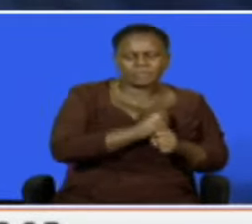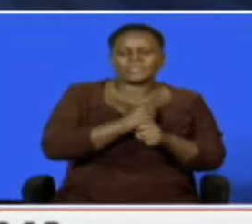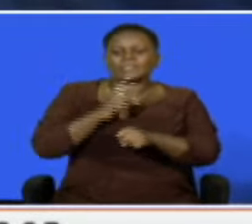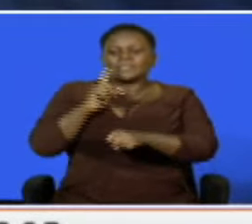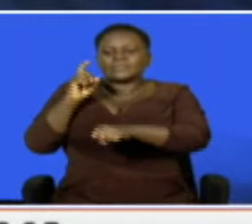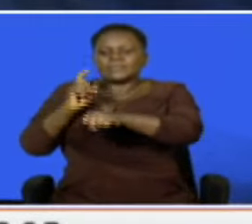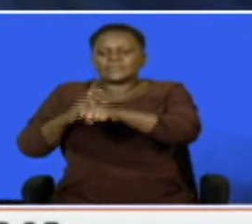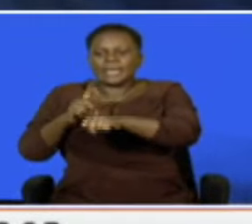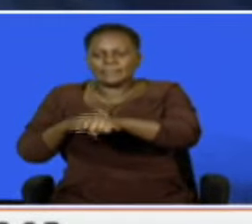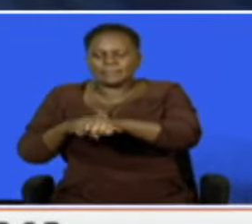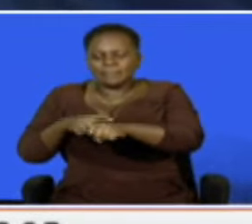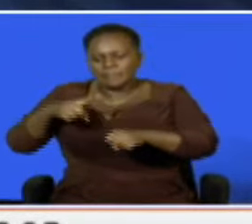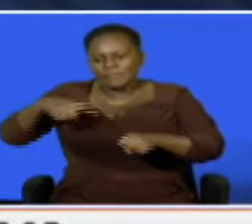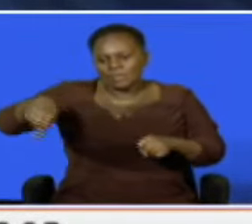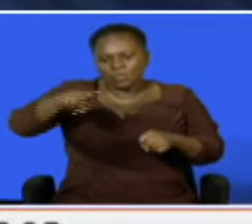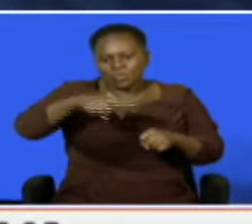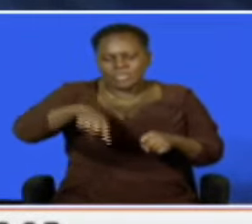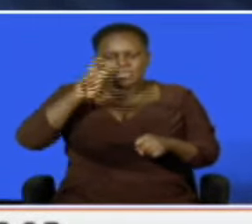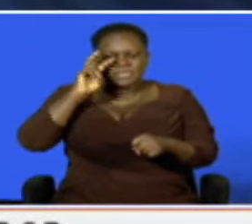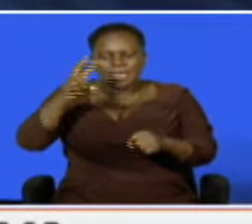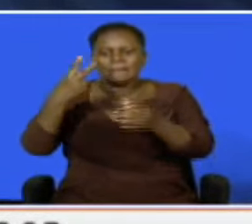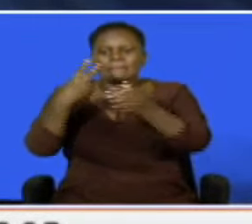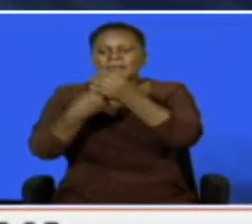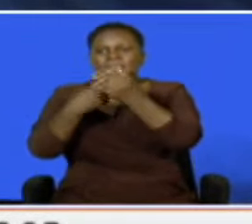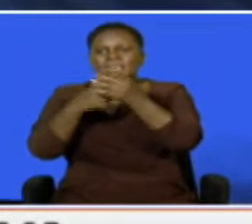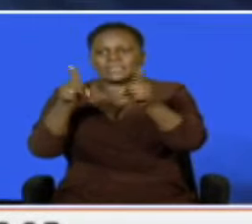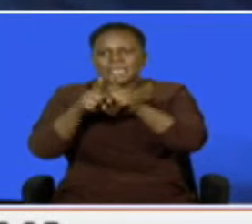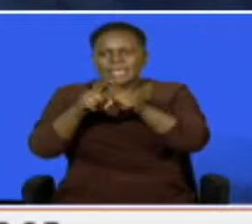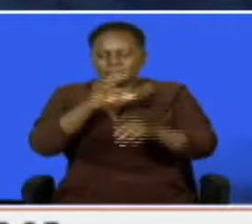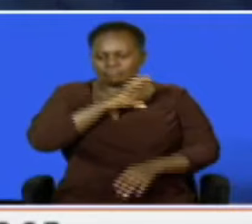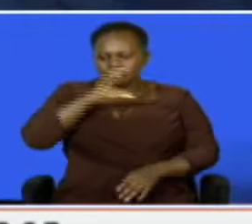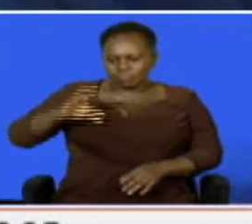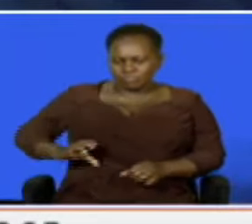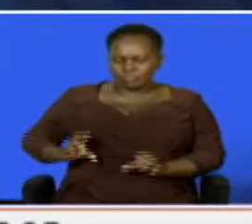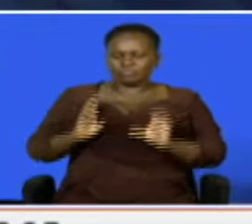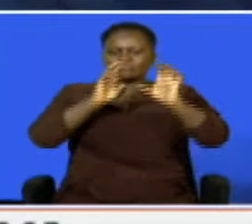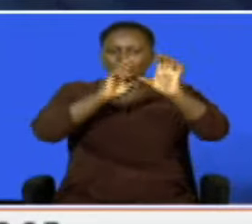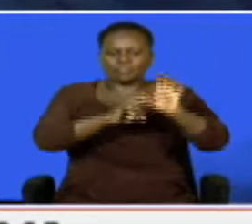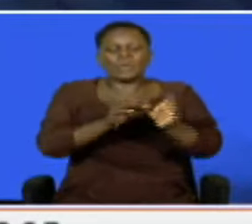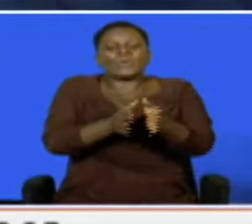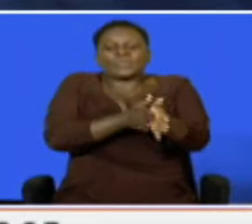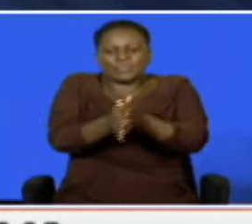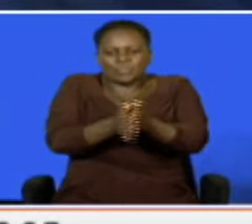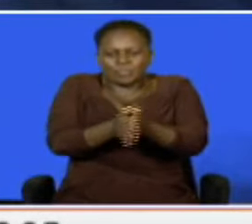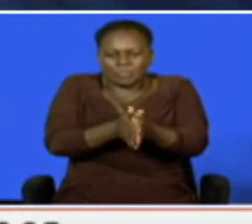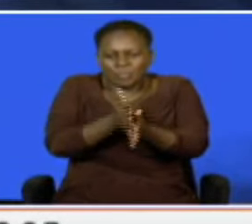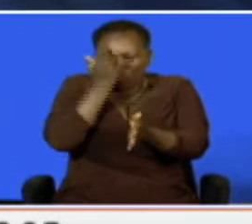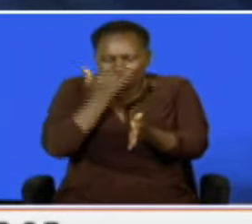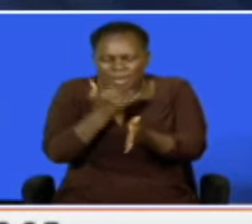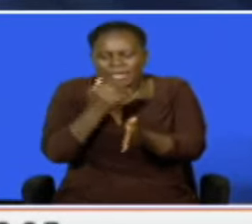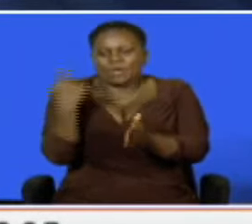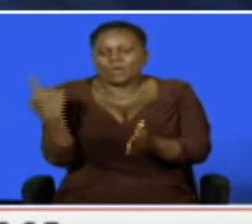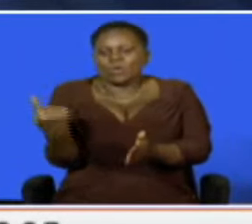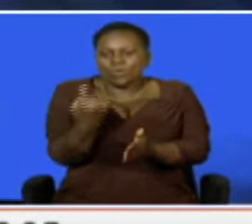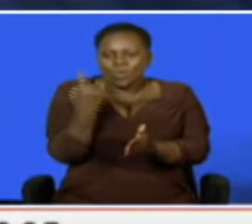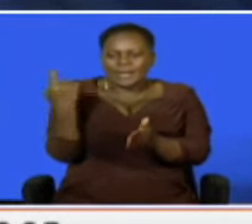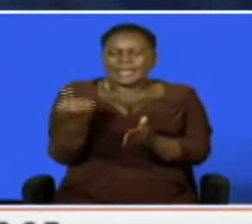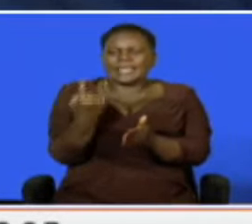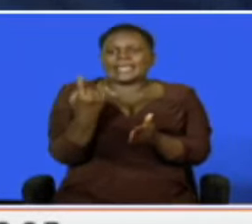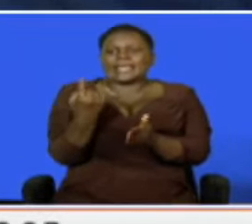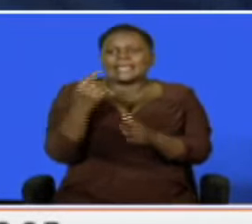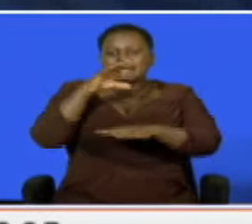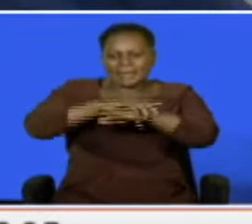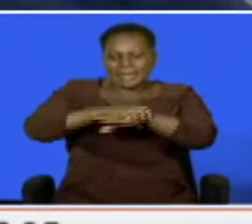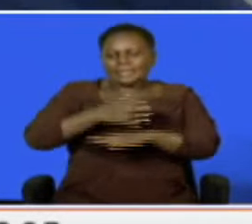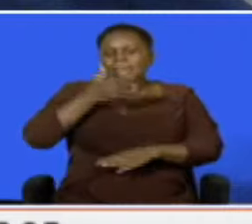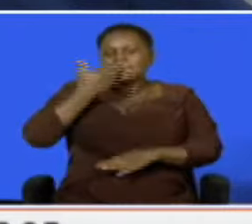we see partners like Chint coming on board, we're excited because we can only get